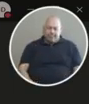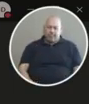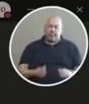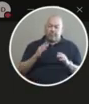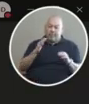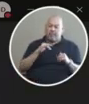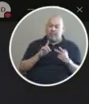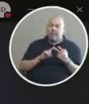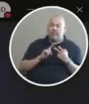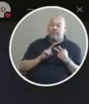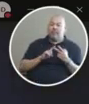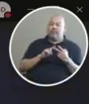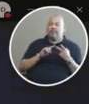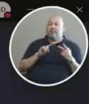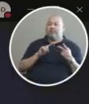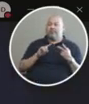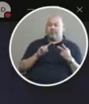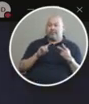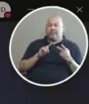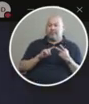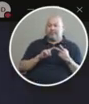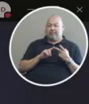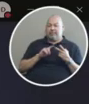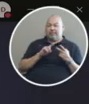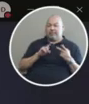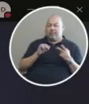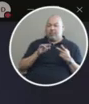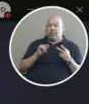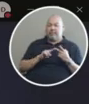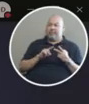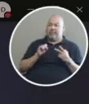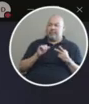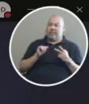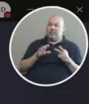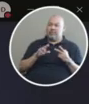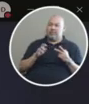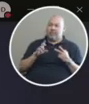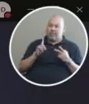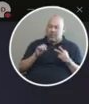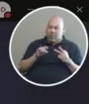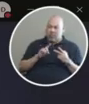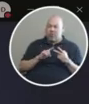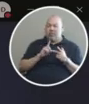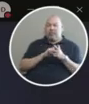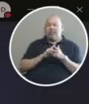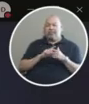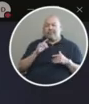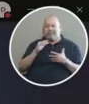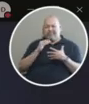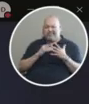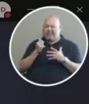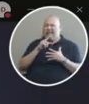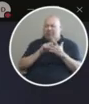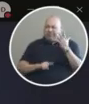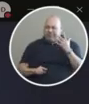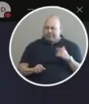Representative Lizarga, and then Representative Salcido, and then Representative Rivera, and then Representative Schwartzbein.